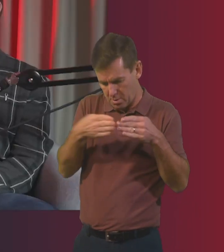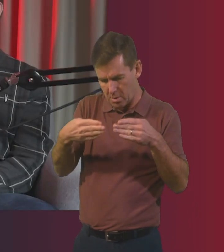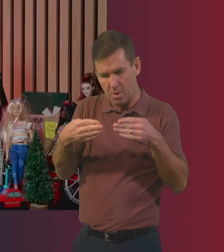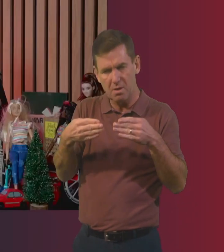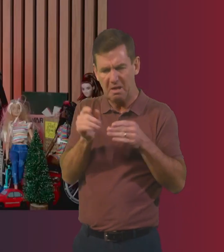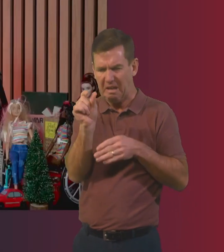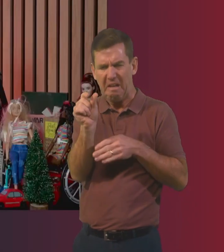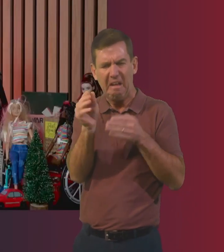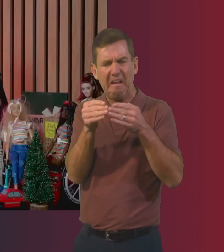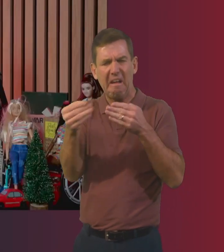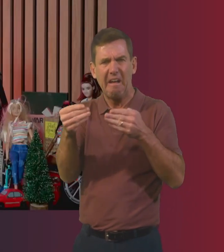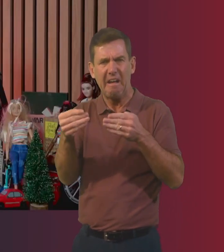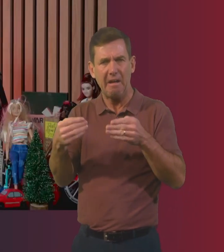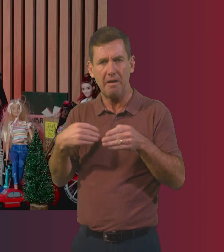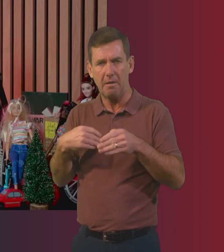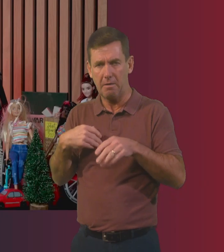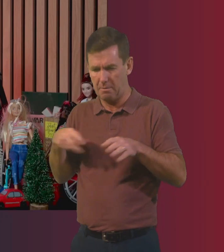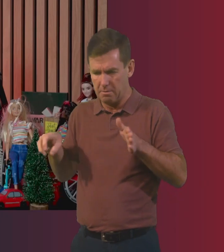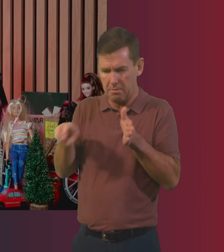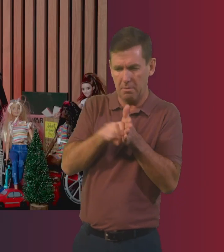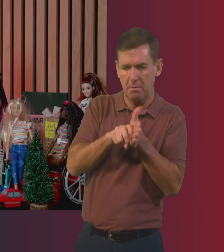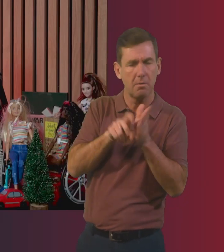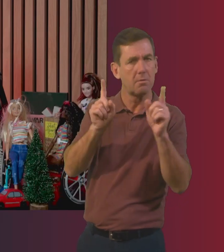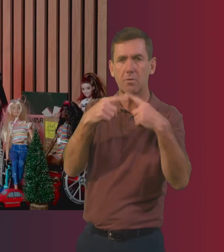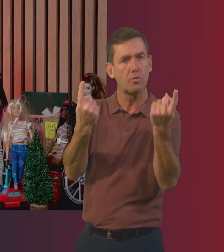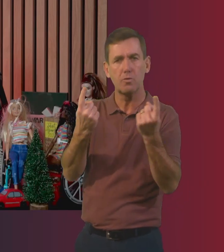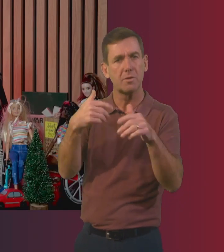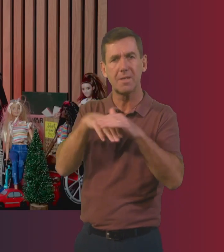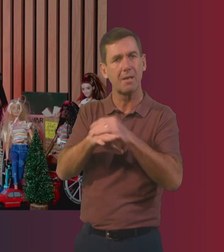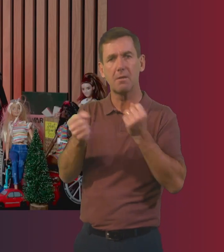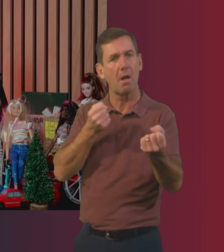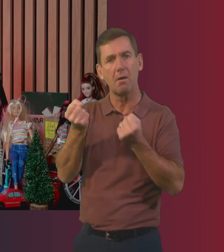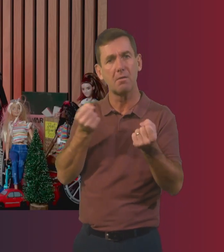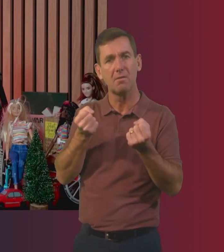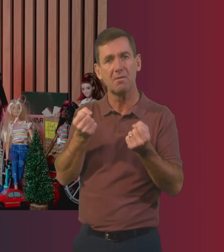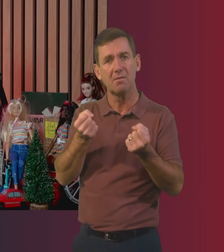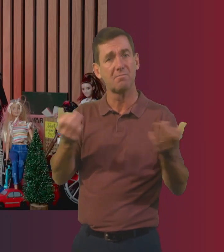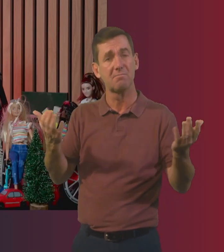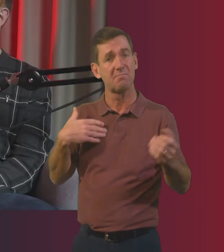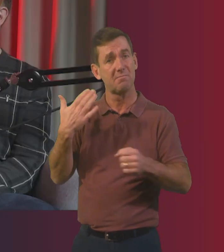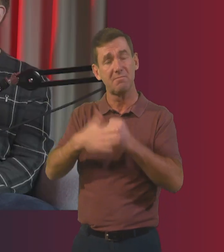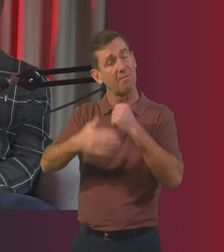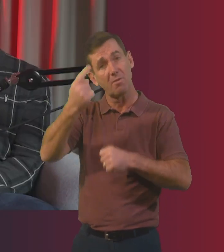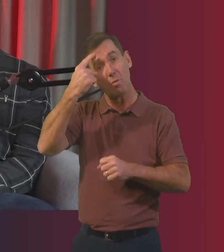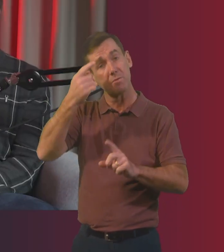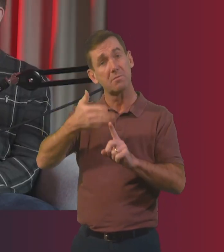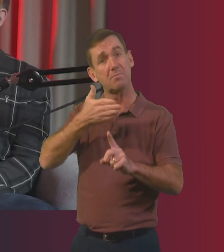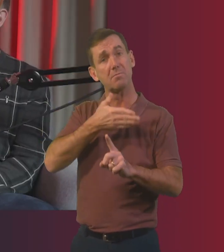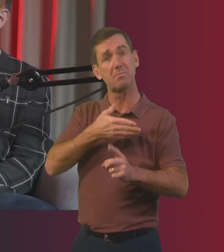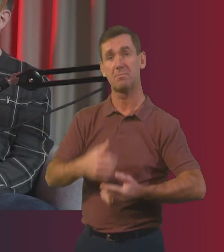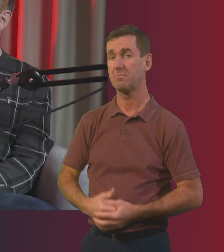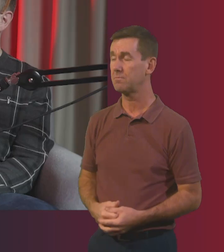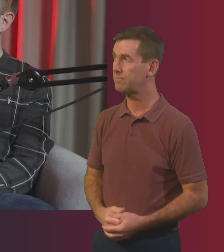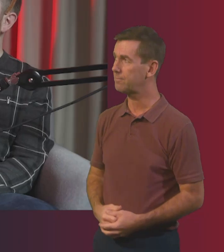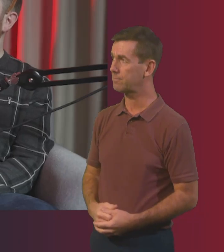Yeah. And then the sliding board, and I was like, can't get in your car now. And it never even crossed my mind. So bizarrely, that's one of the